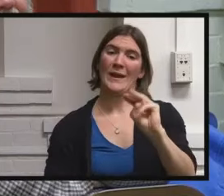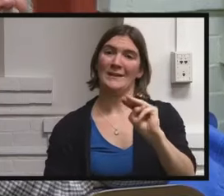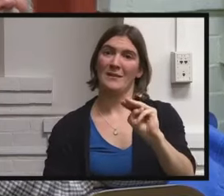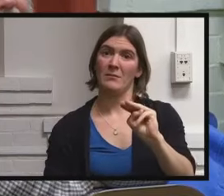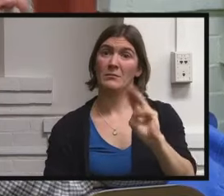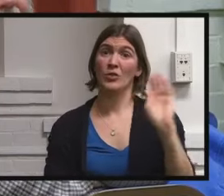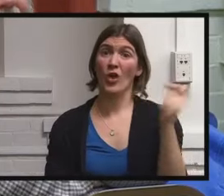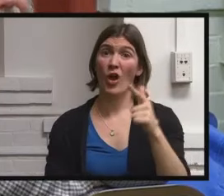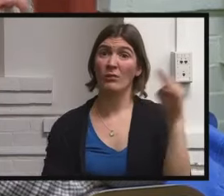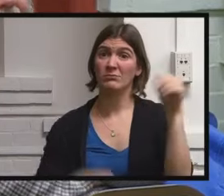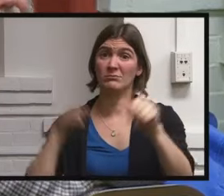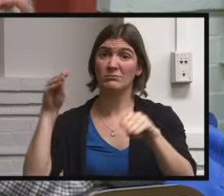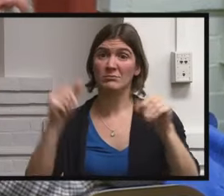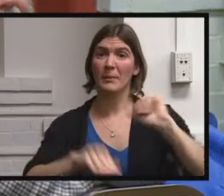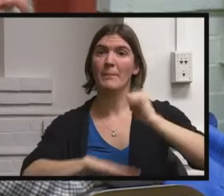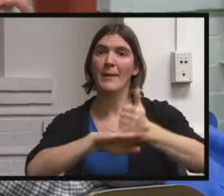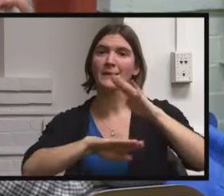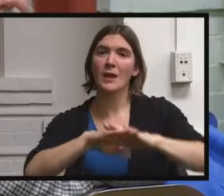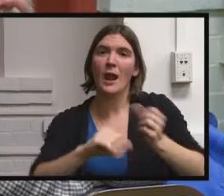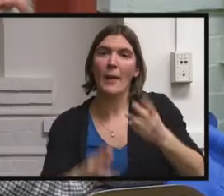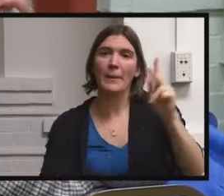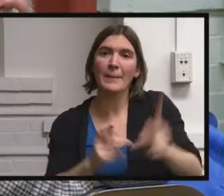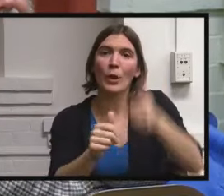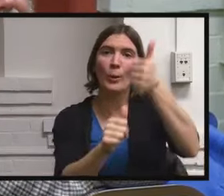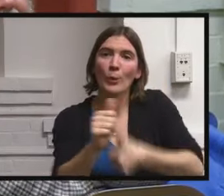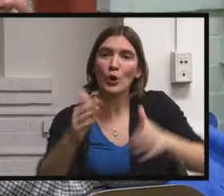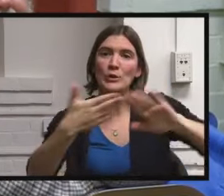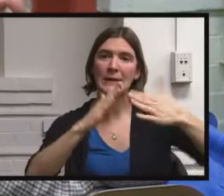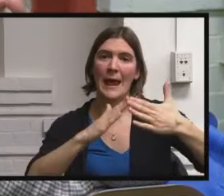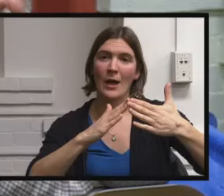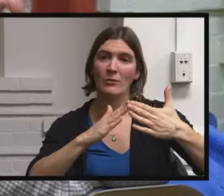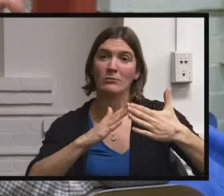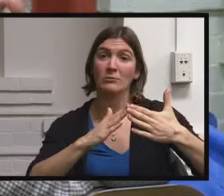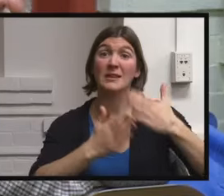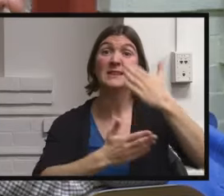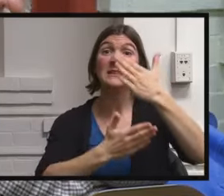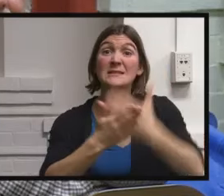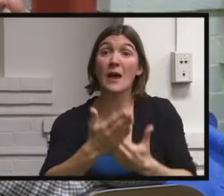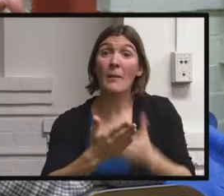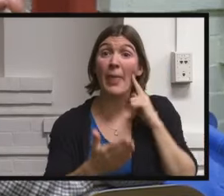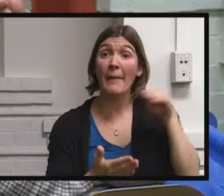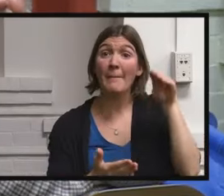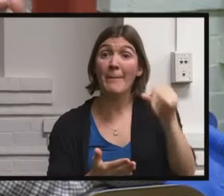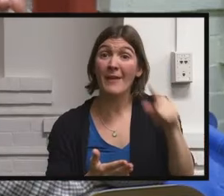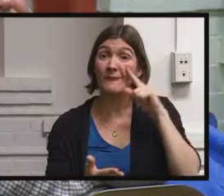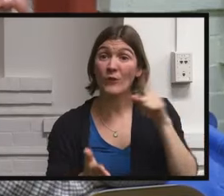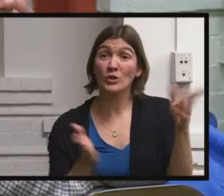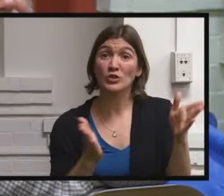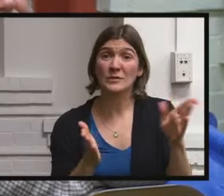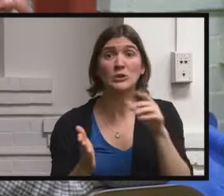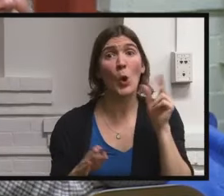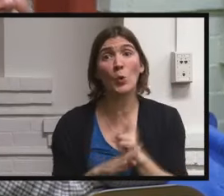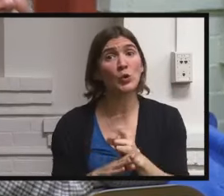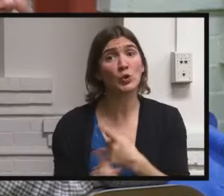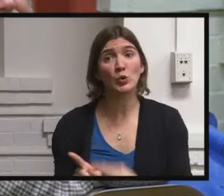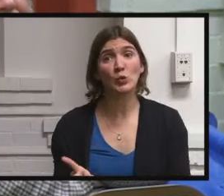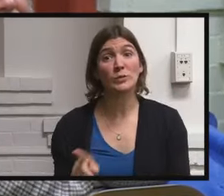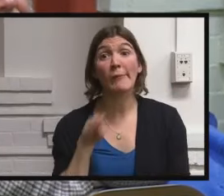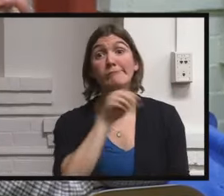all pay based on population, some of which are services they don't necessarily utilize.